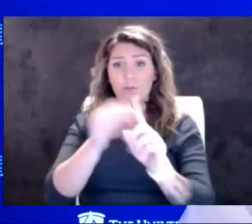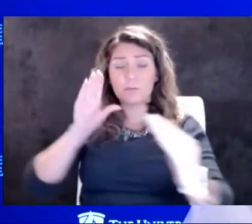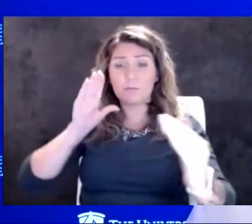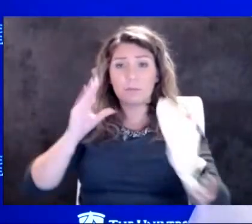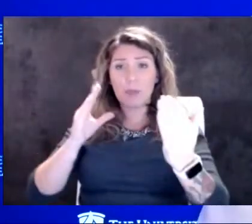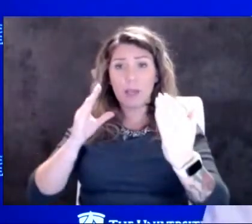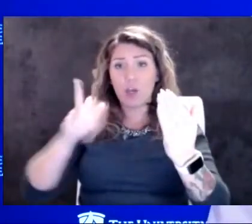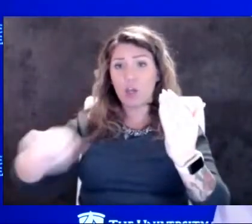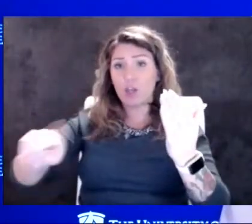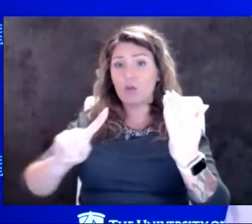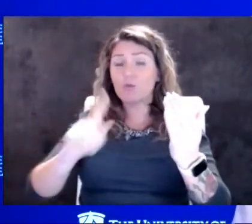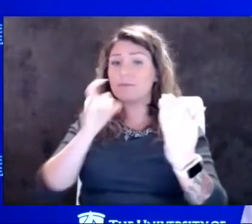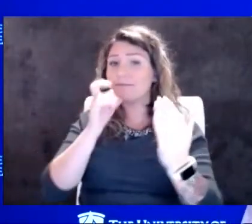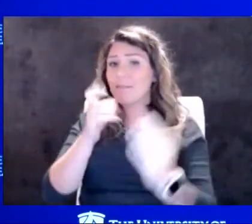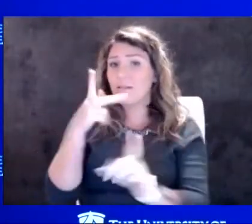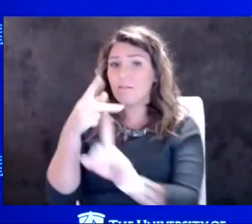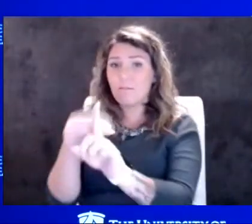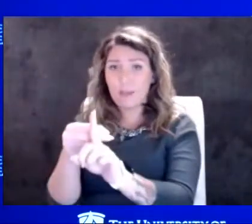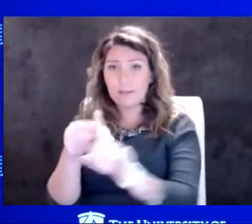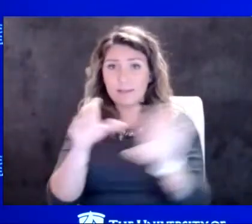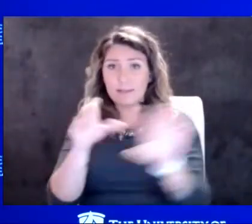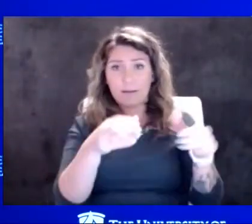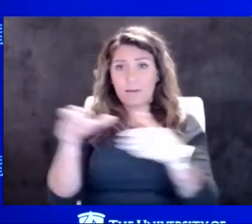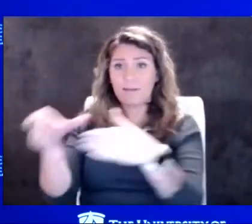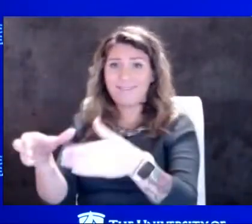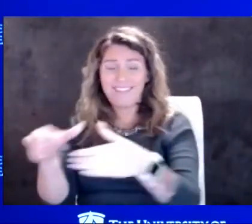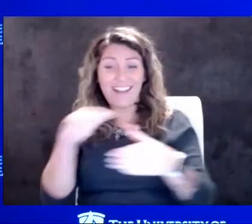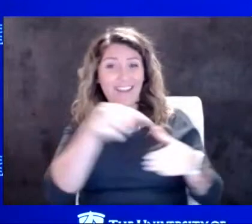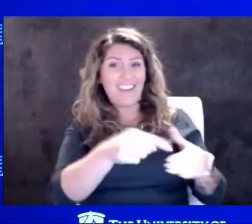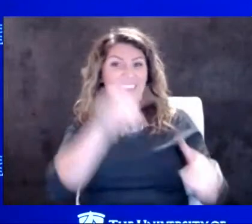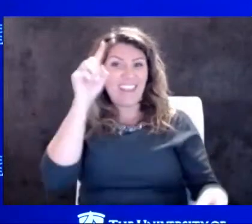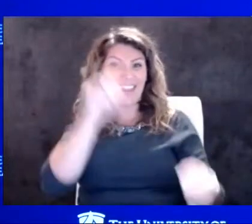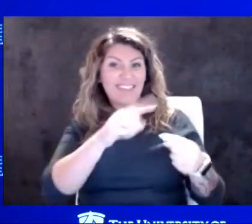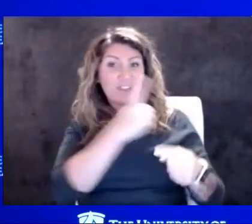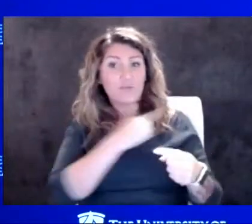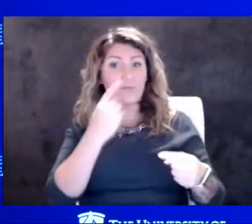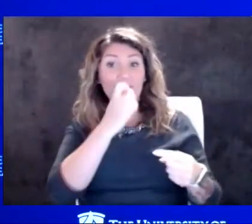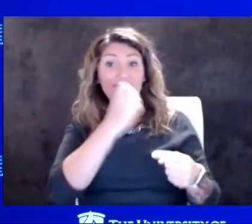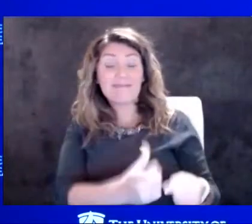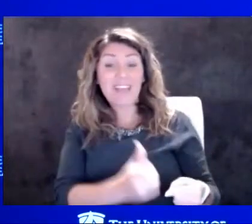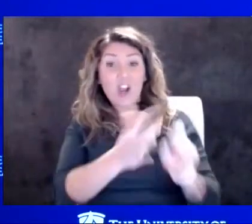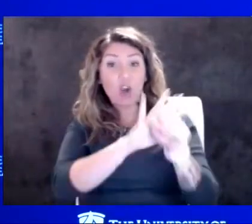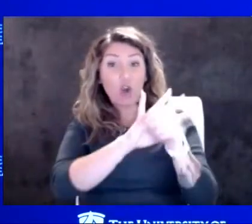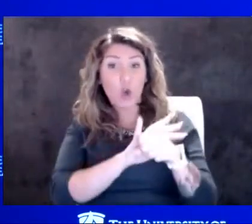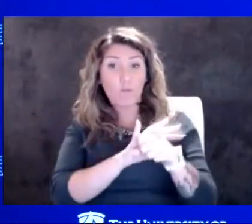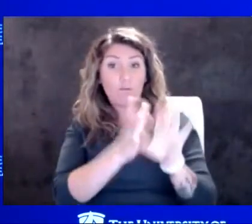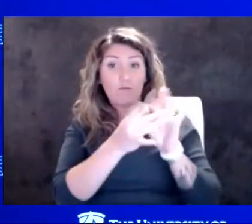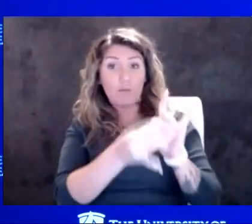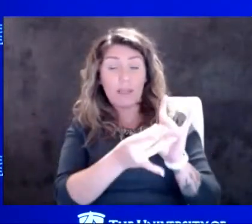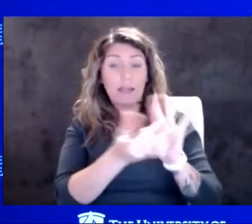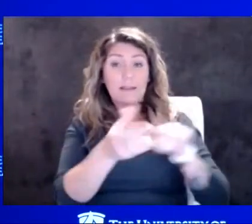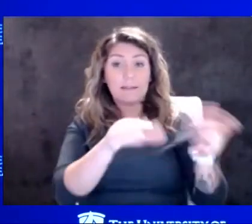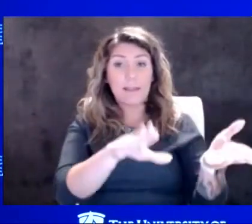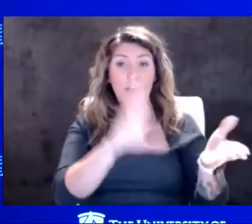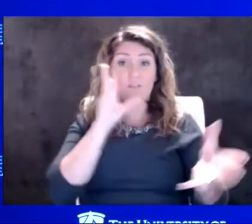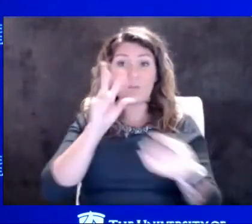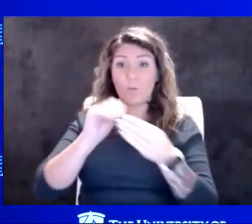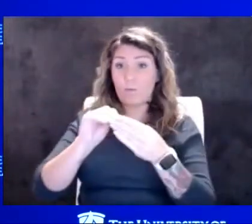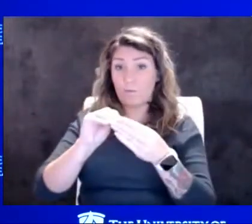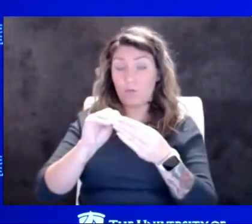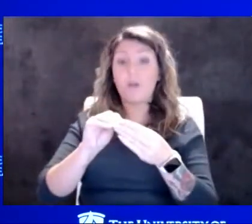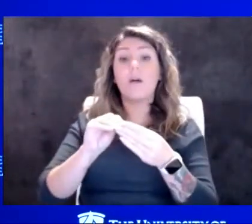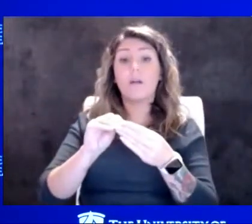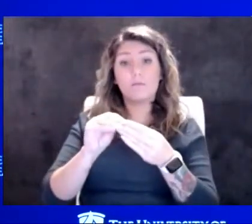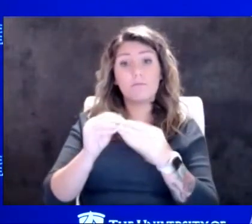were unvaccinated had less risk of non-COVID death as well. So overall, the COVID vaccines